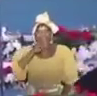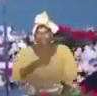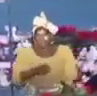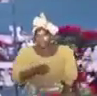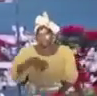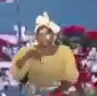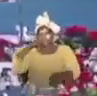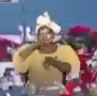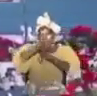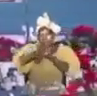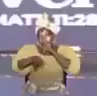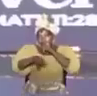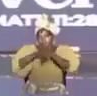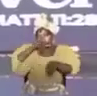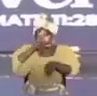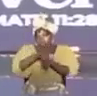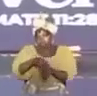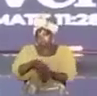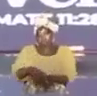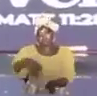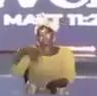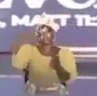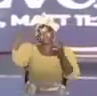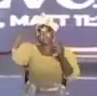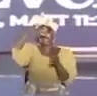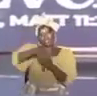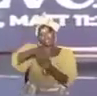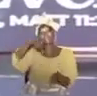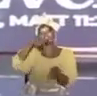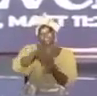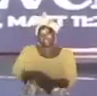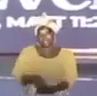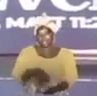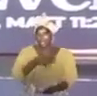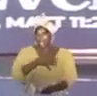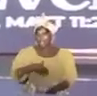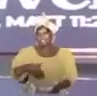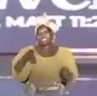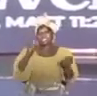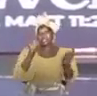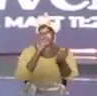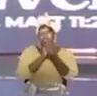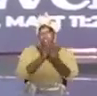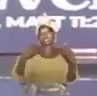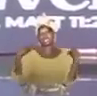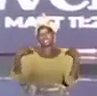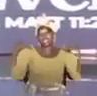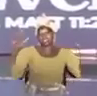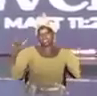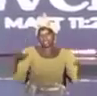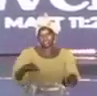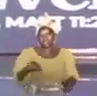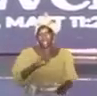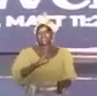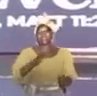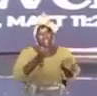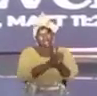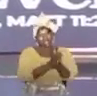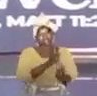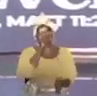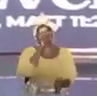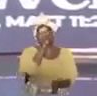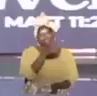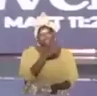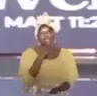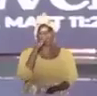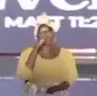and a supplanter, and he held on to God and he said, I will not let you go until you bless me. And in blessing him,